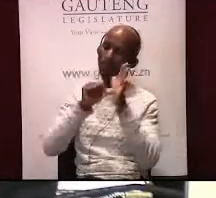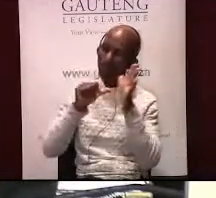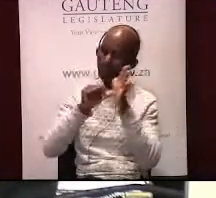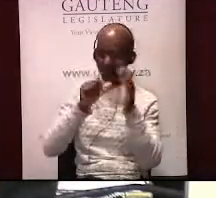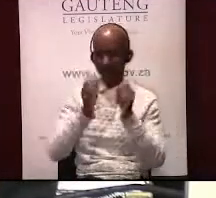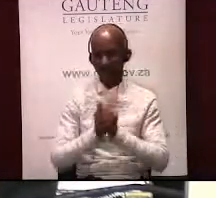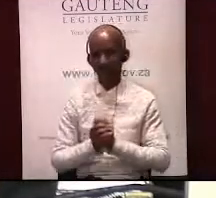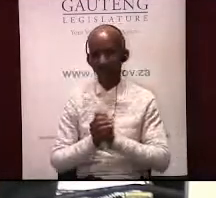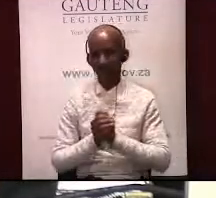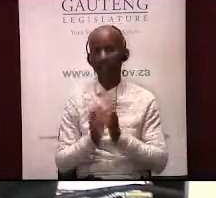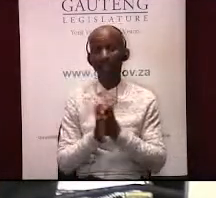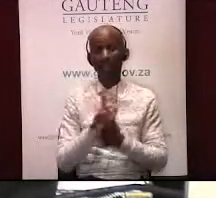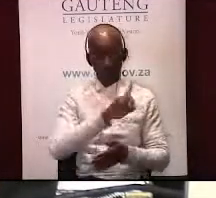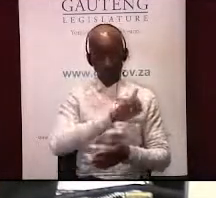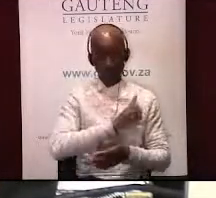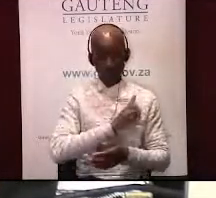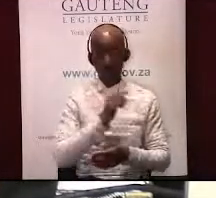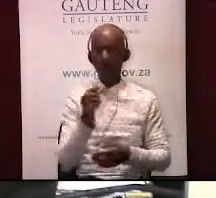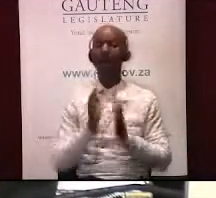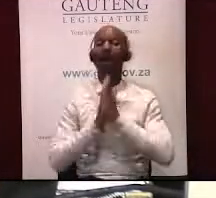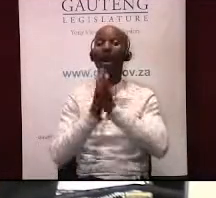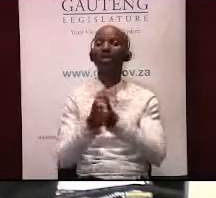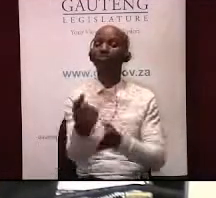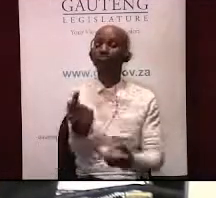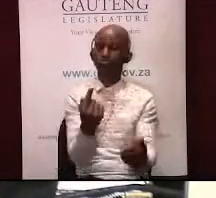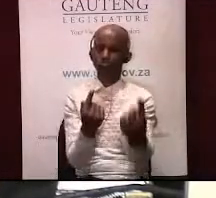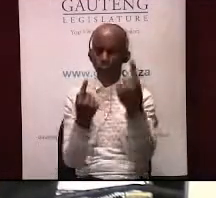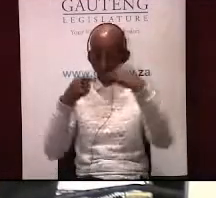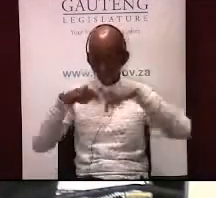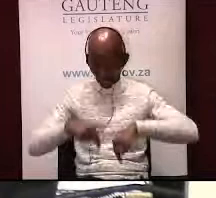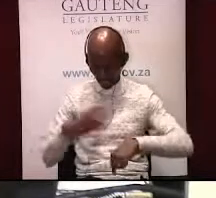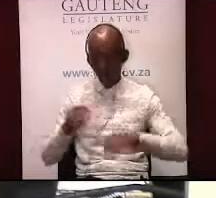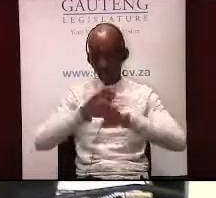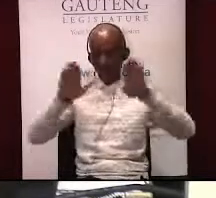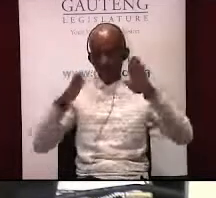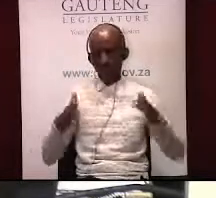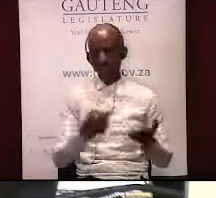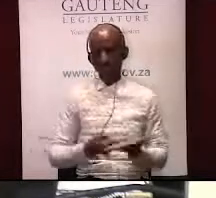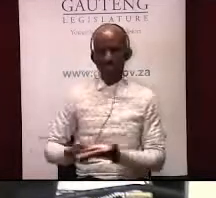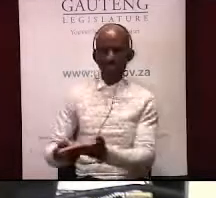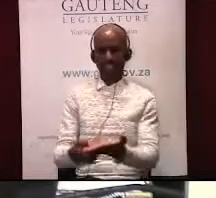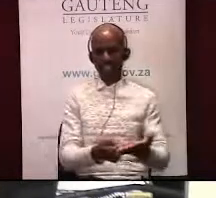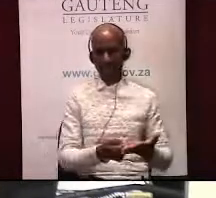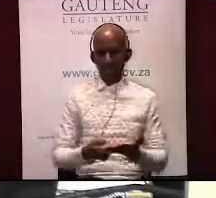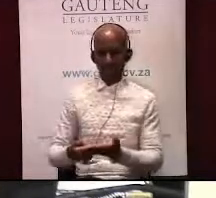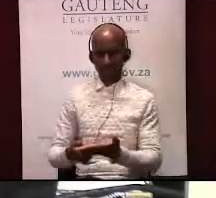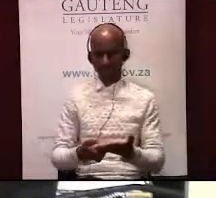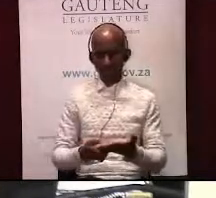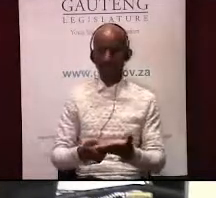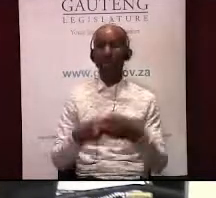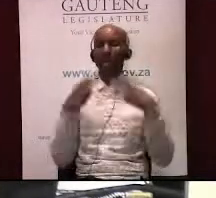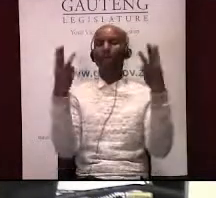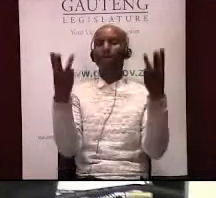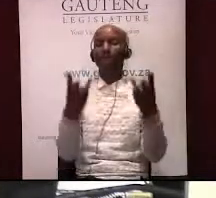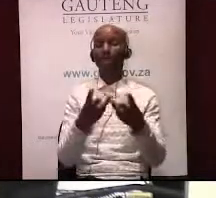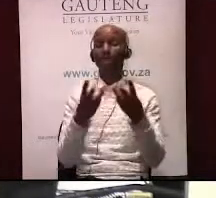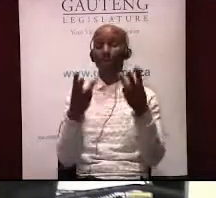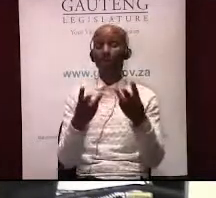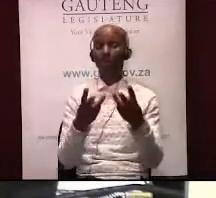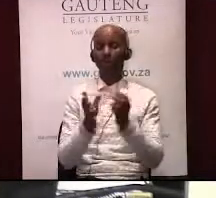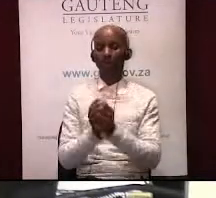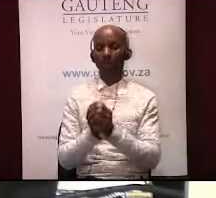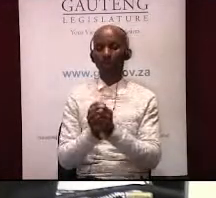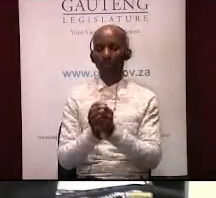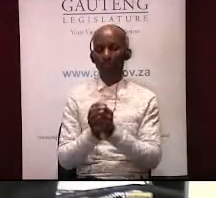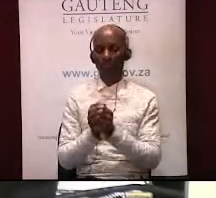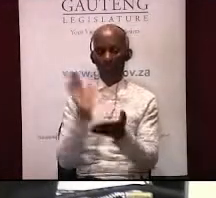crucial. And that's why we called you here today to have this roundtable discussion as people of